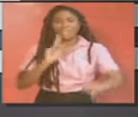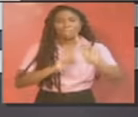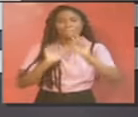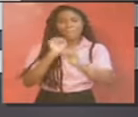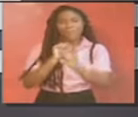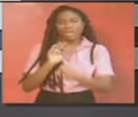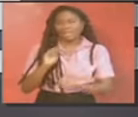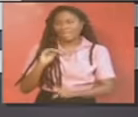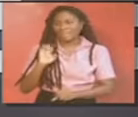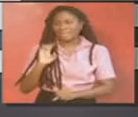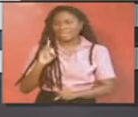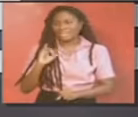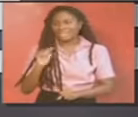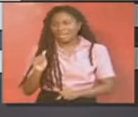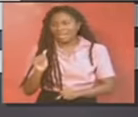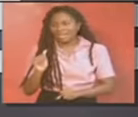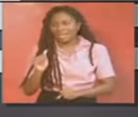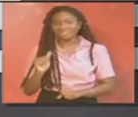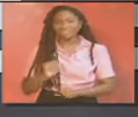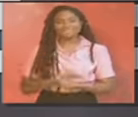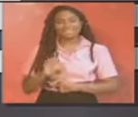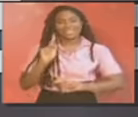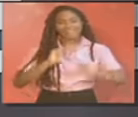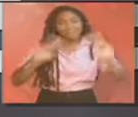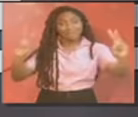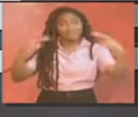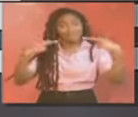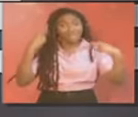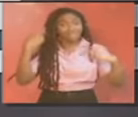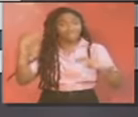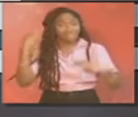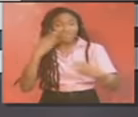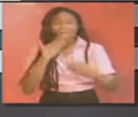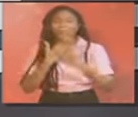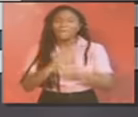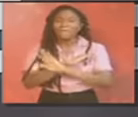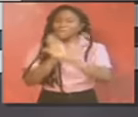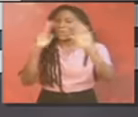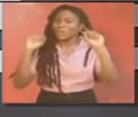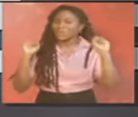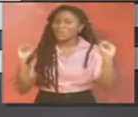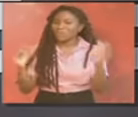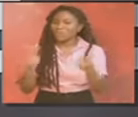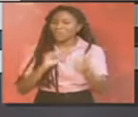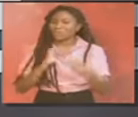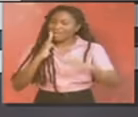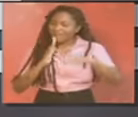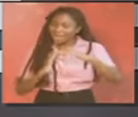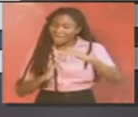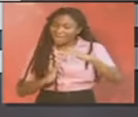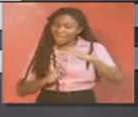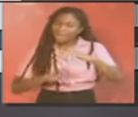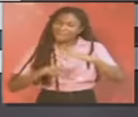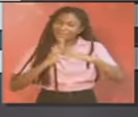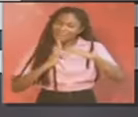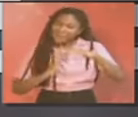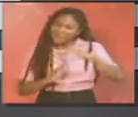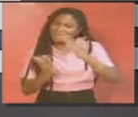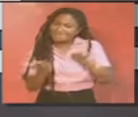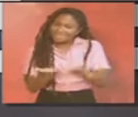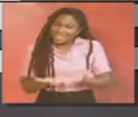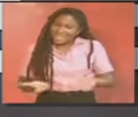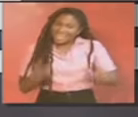the wider listening audience, a hearty good morning to all. I am humbled by the opportunity today to speak with